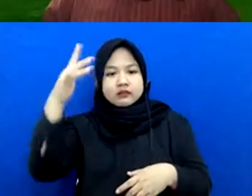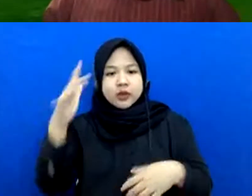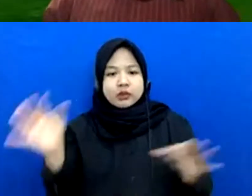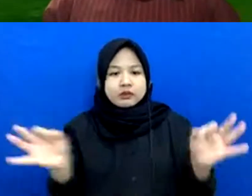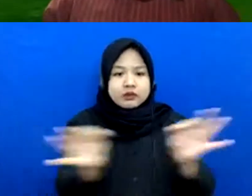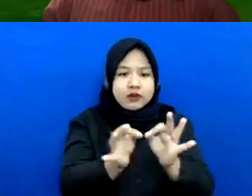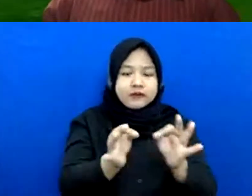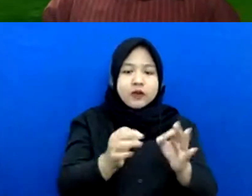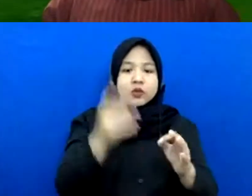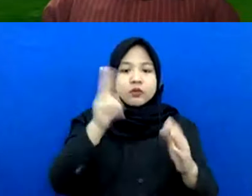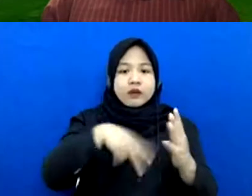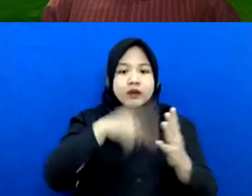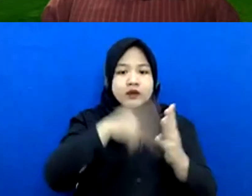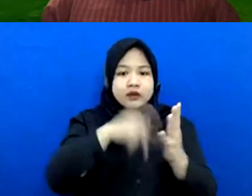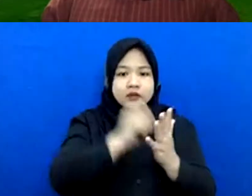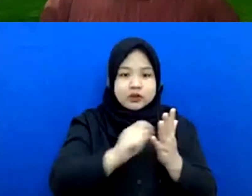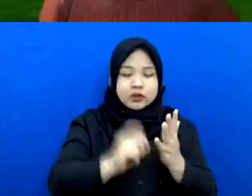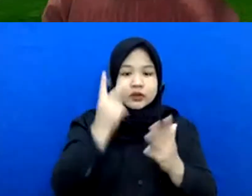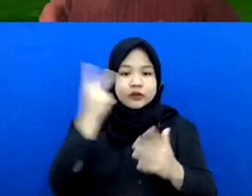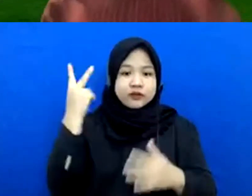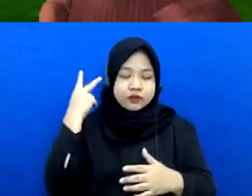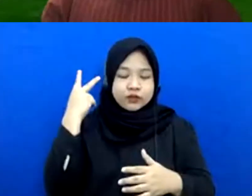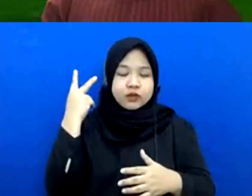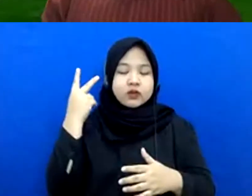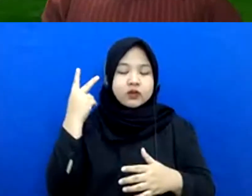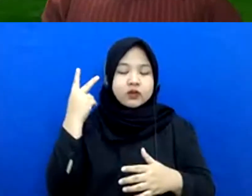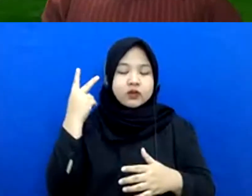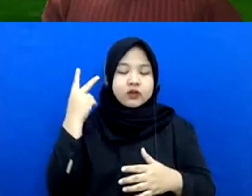a literature review. I'm just, yeah,